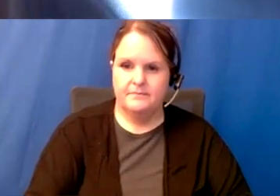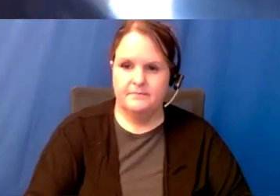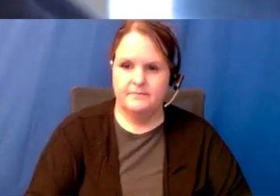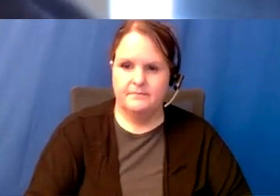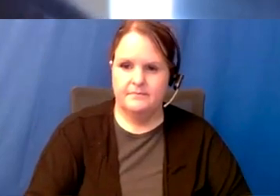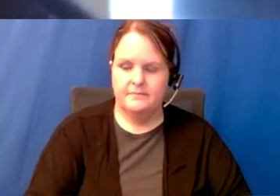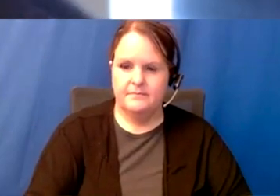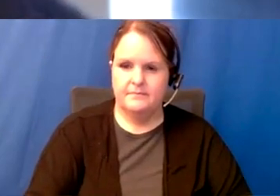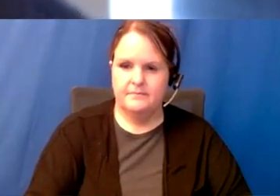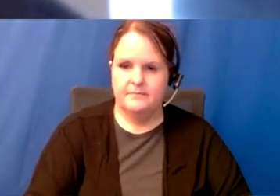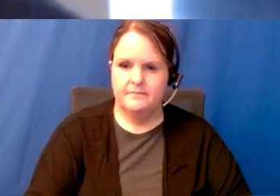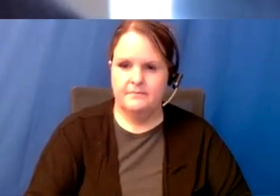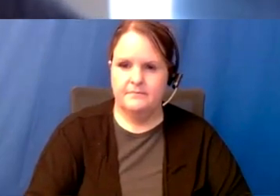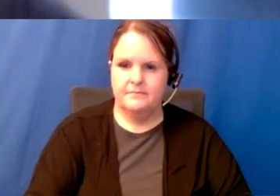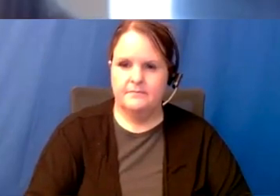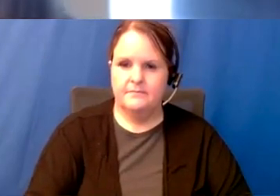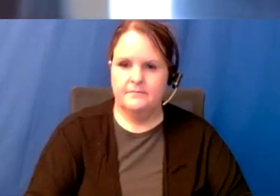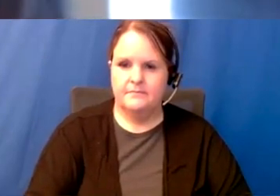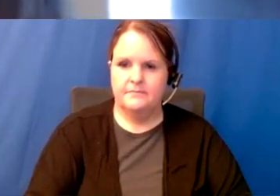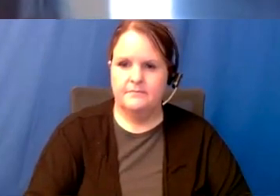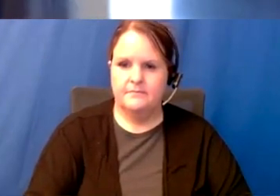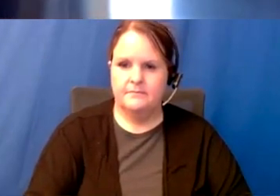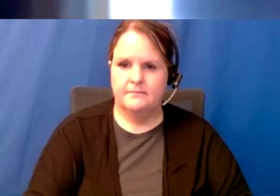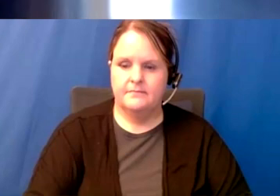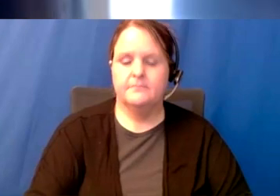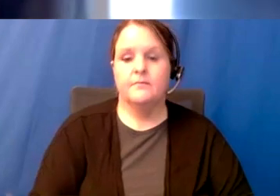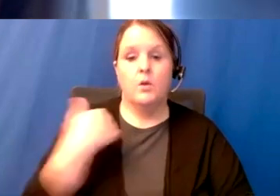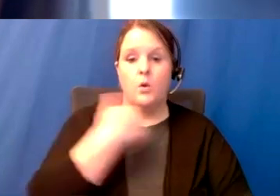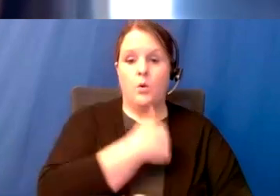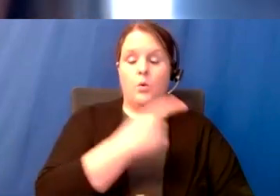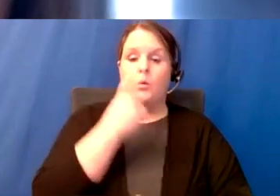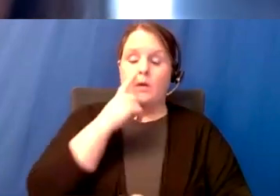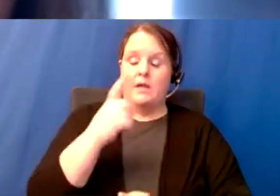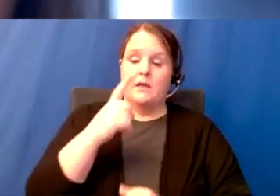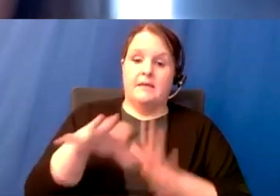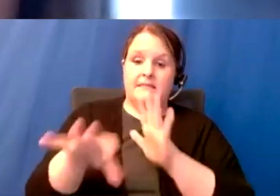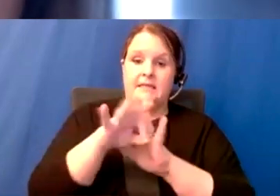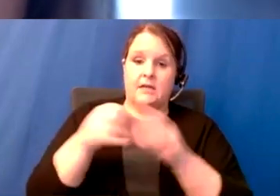We can be selective in awarding a contract via the sealed bid process.